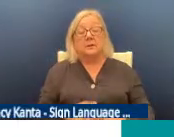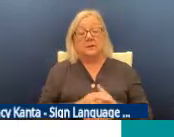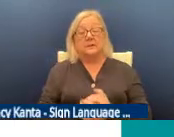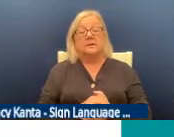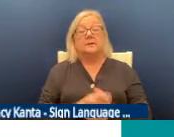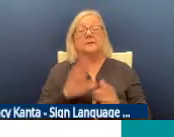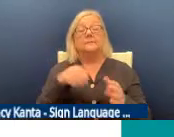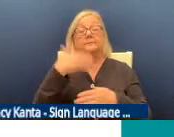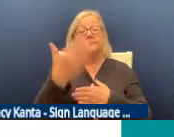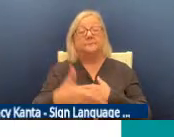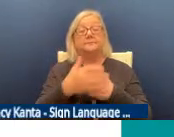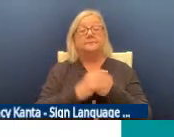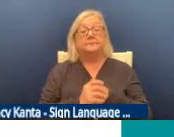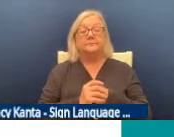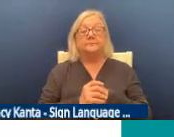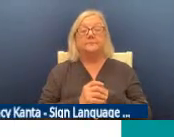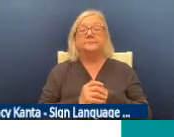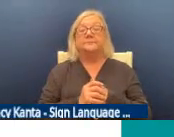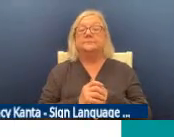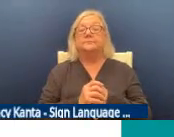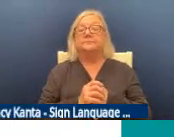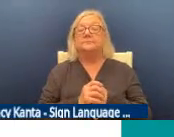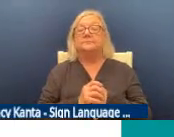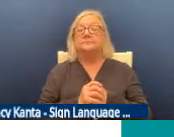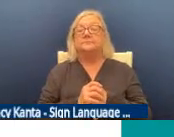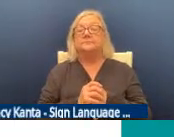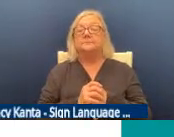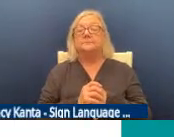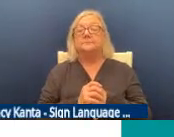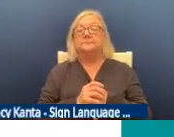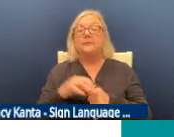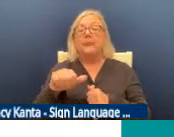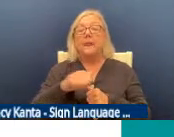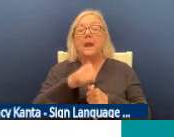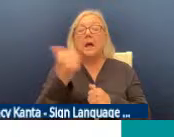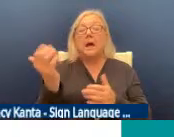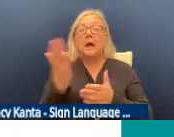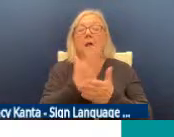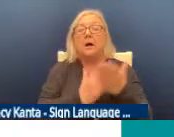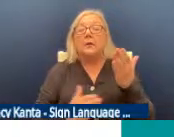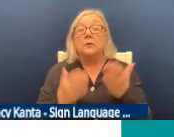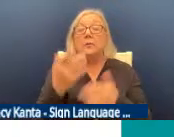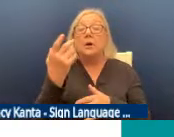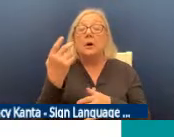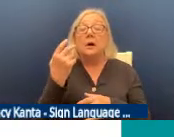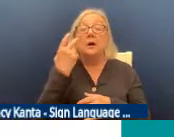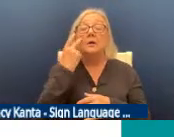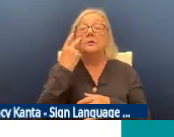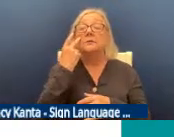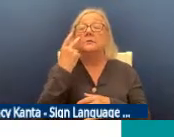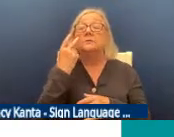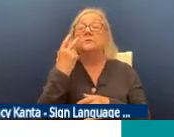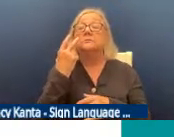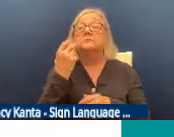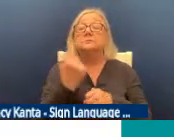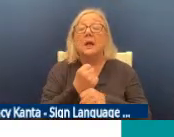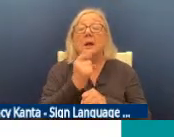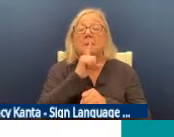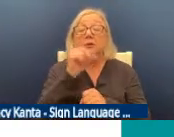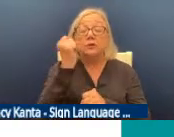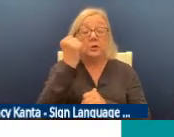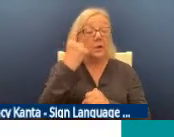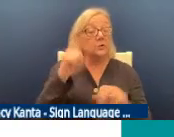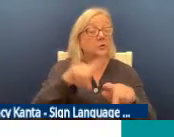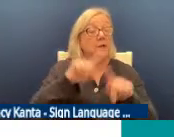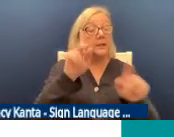The other part we talk to industry about and making sure they understand just what all the different types of